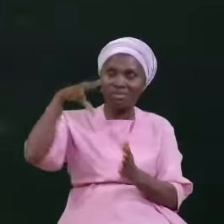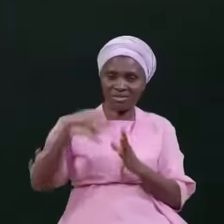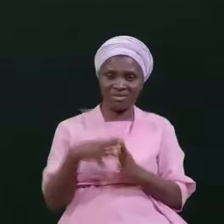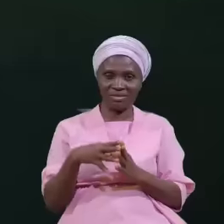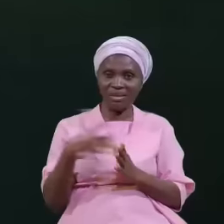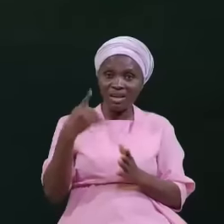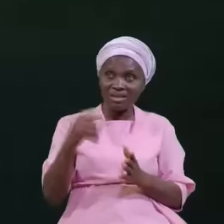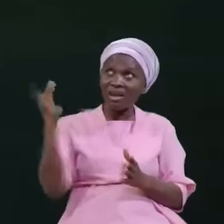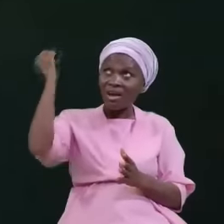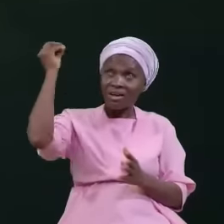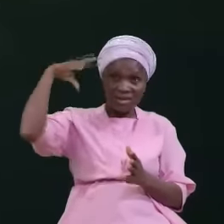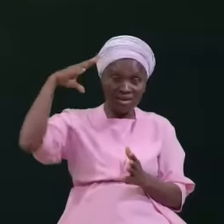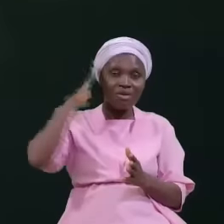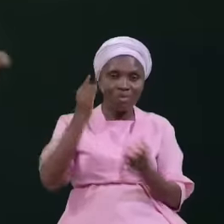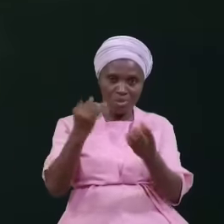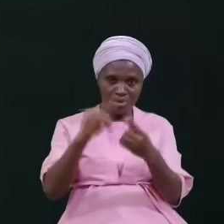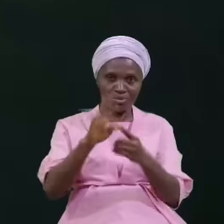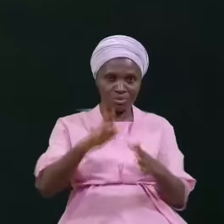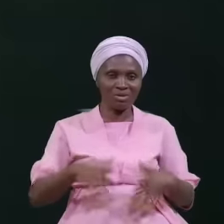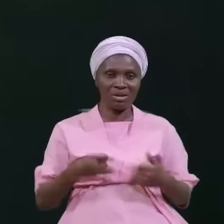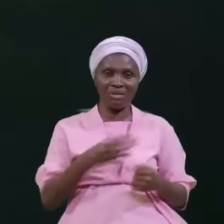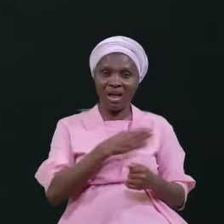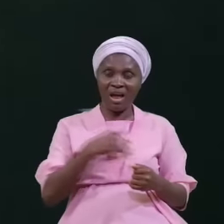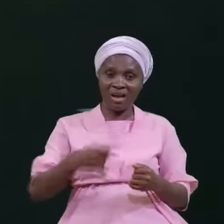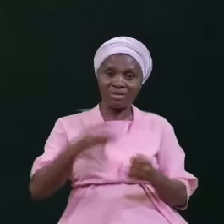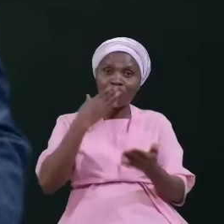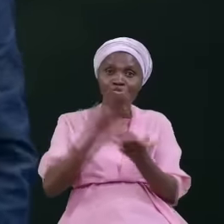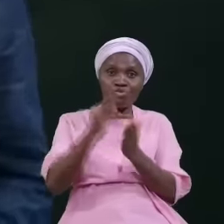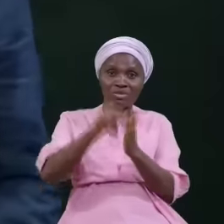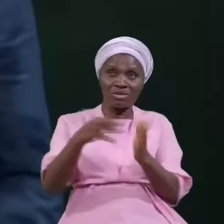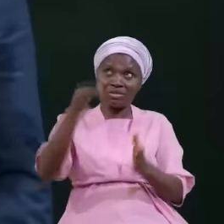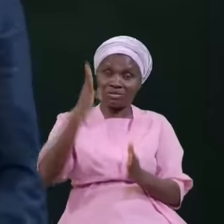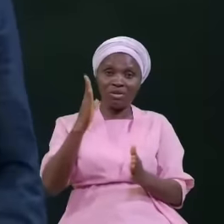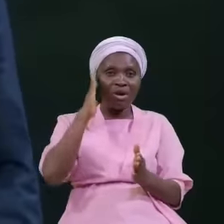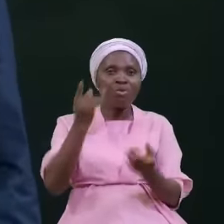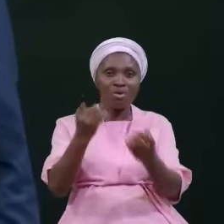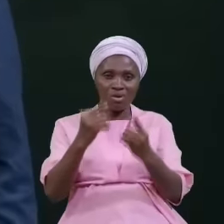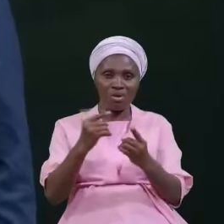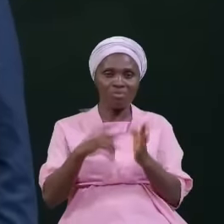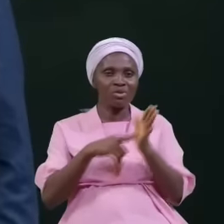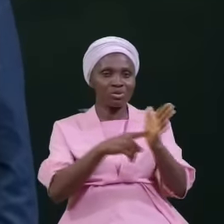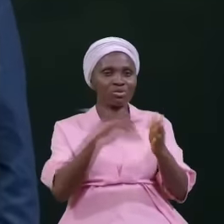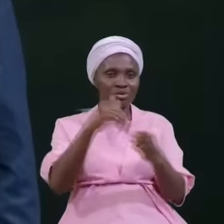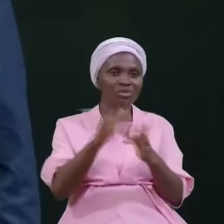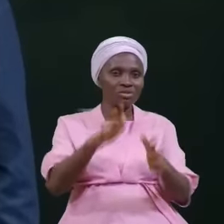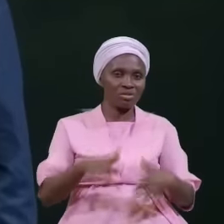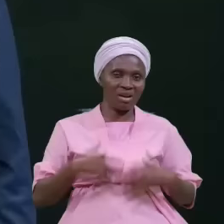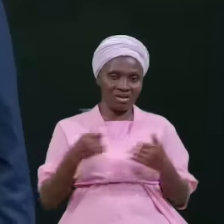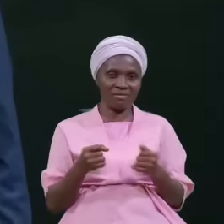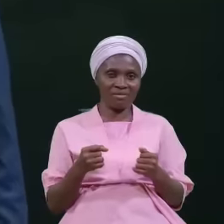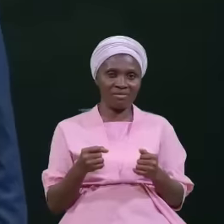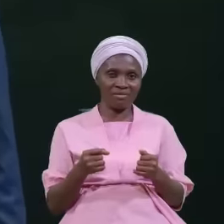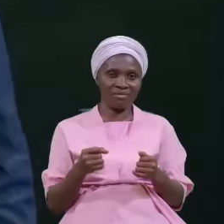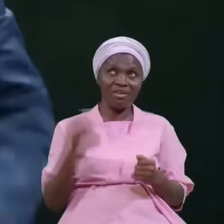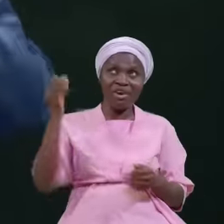life. And the goodness of God will be visible in your life. And glory,